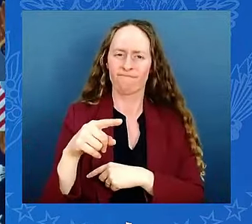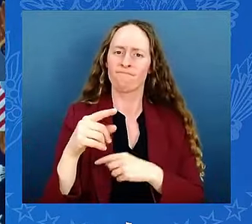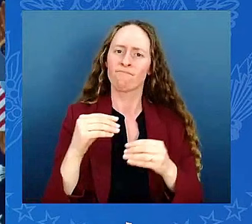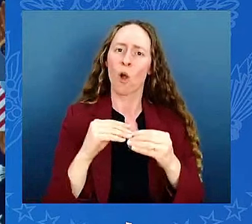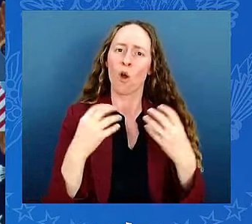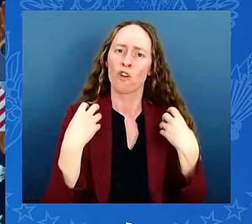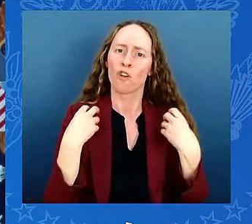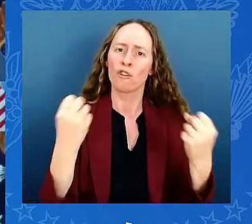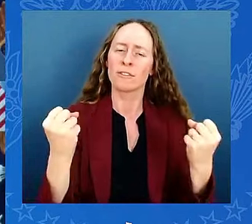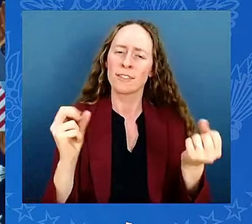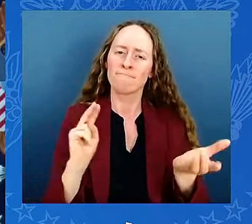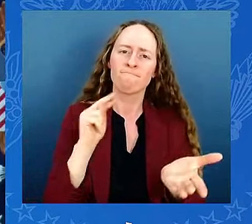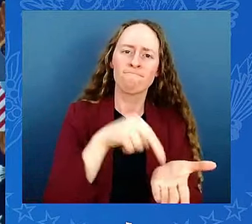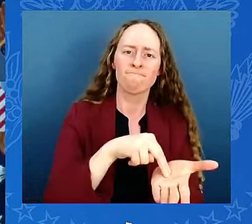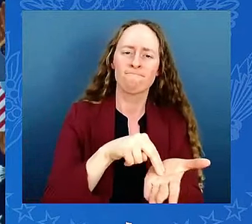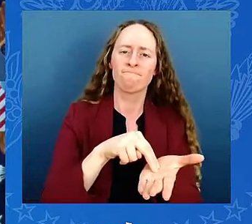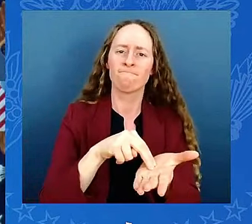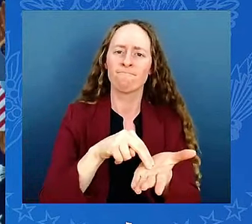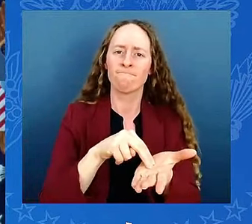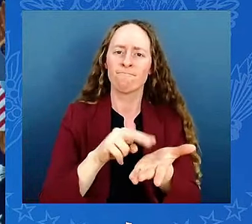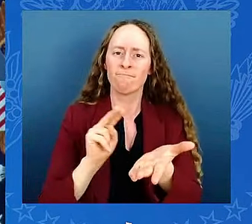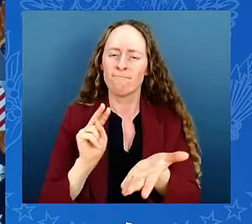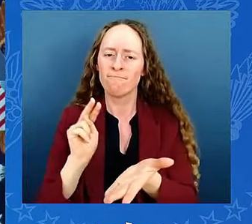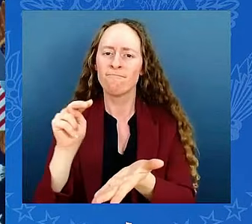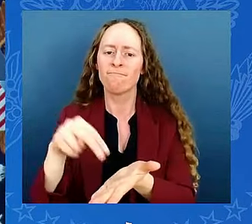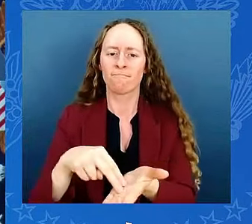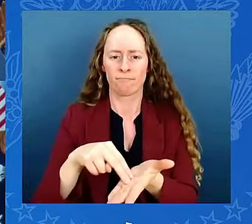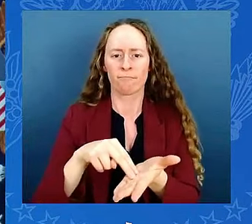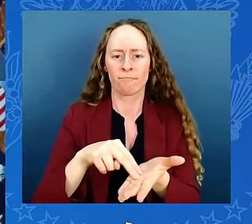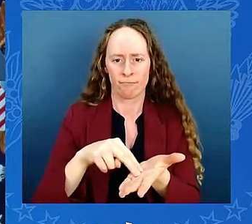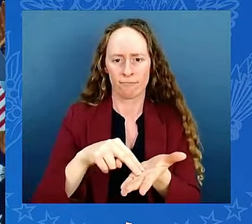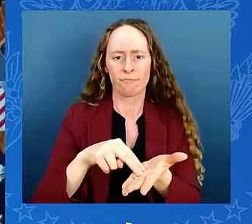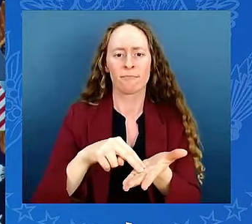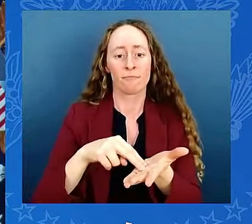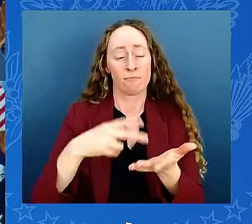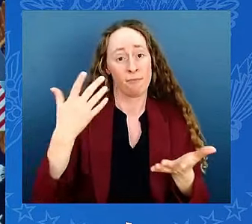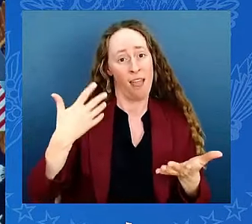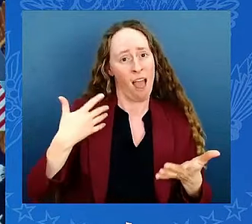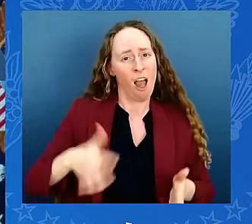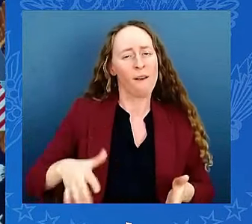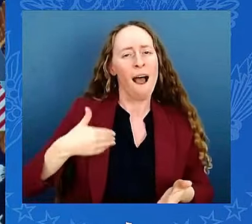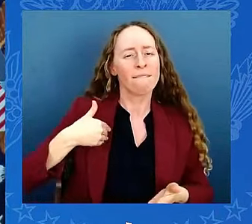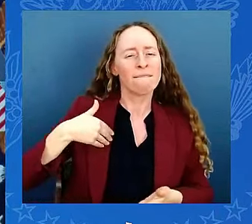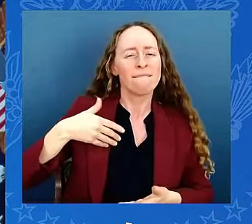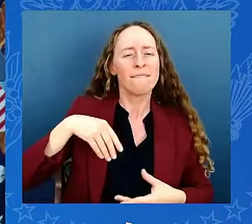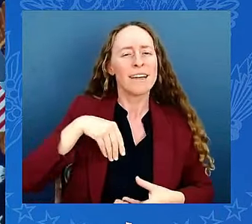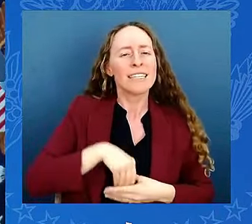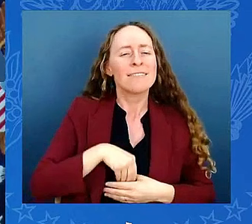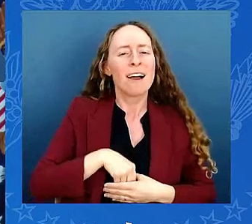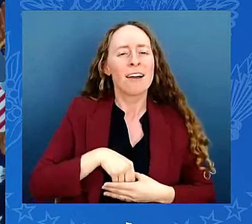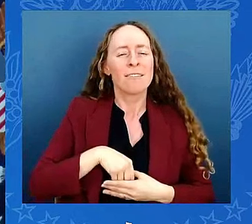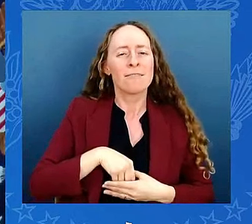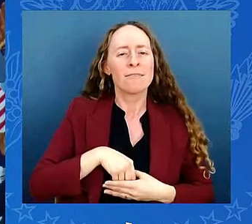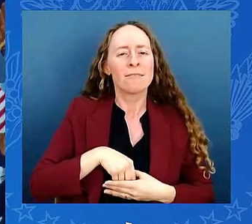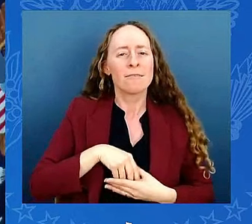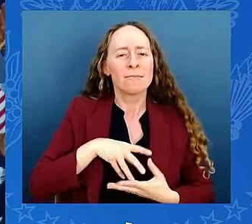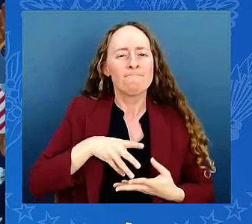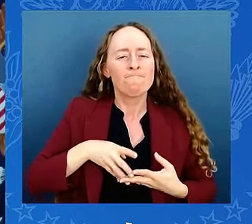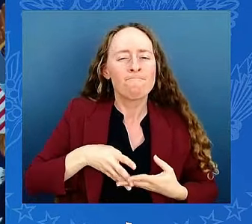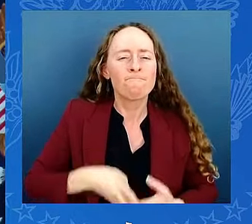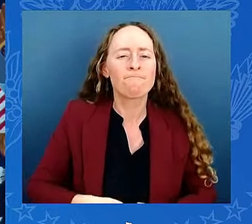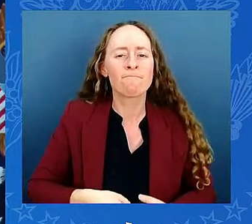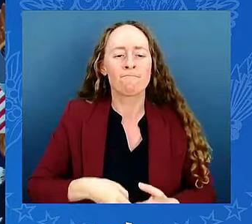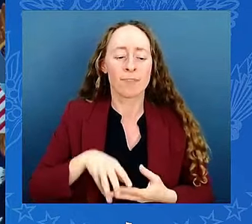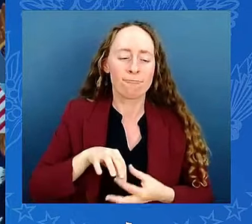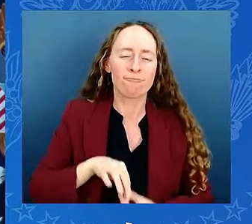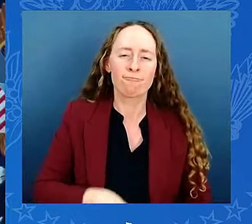own groundedness that is not unfounded, but of this earth, the planet's signal